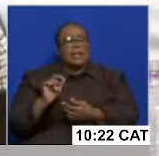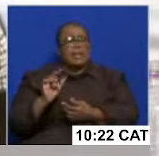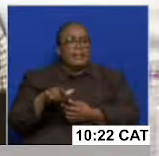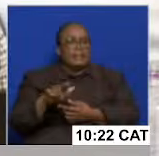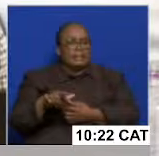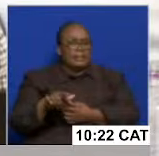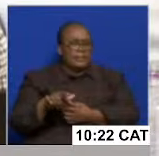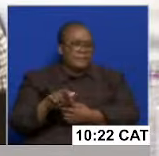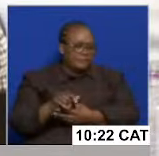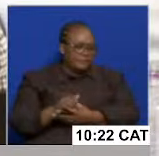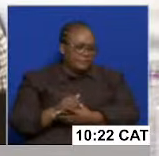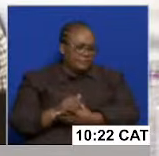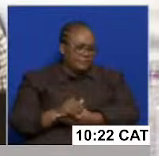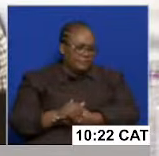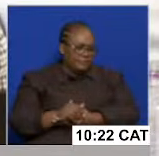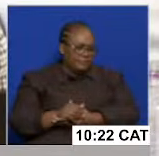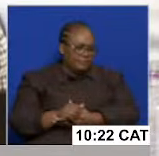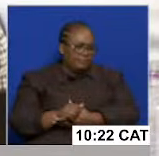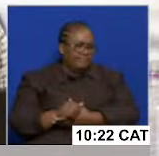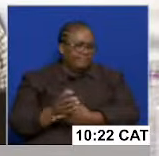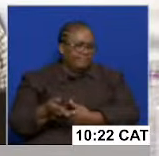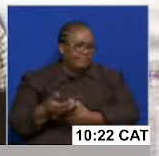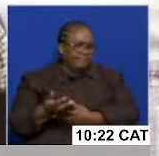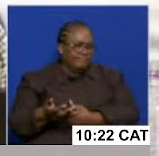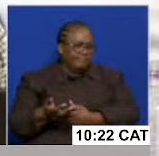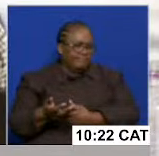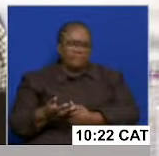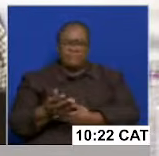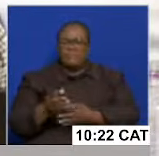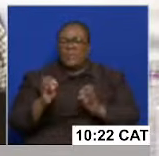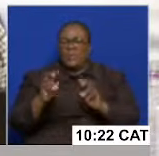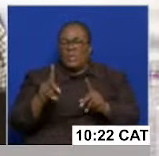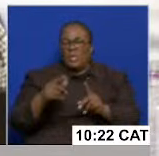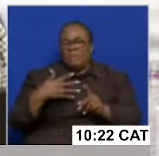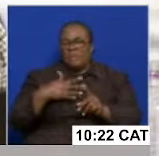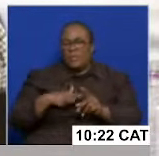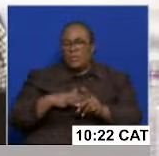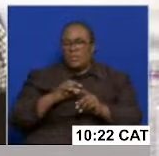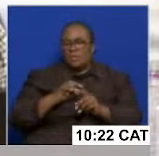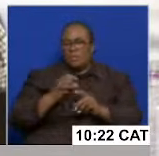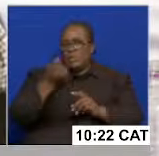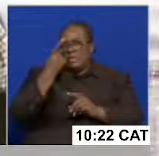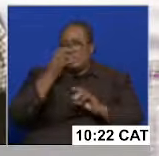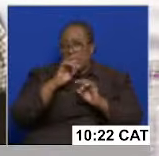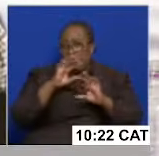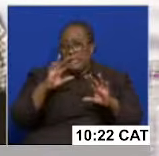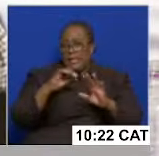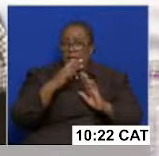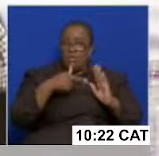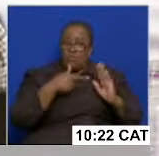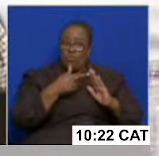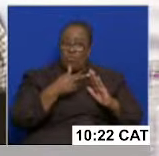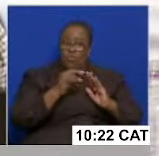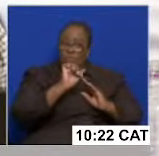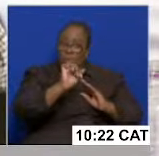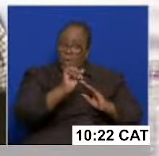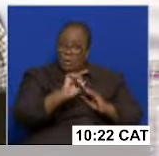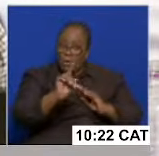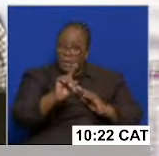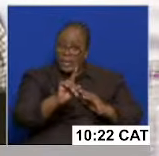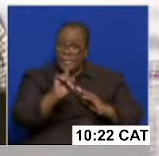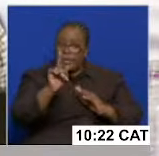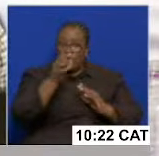So, Witness K, to make sure I understand you, you're saying your role was to bring the information and to engage with